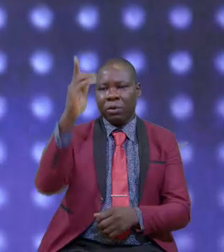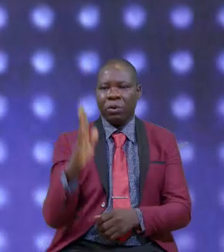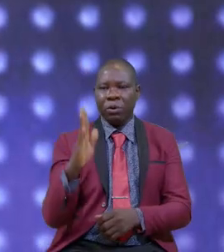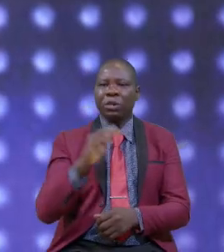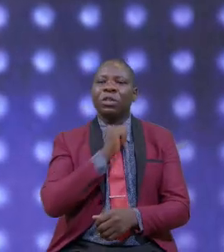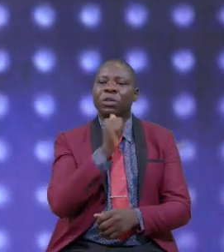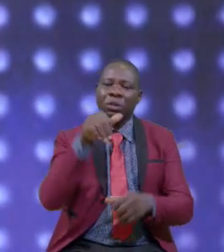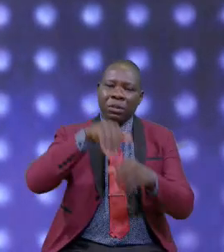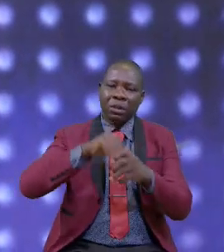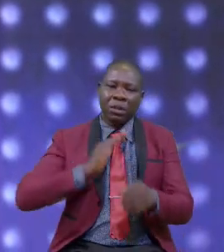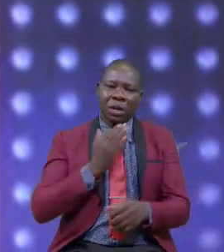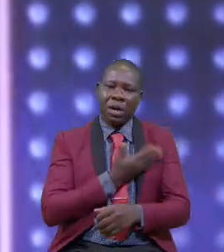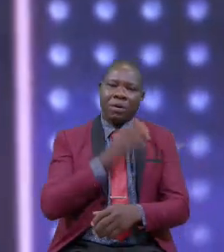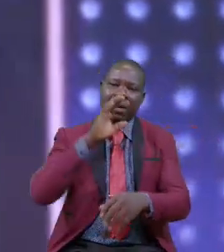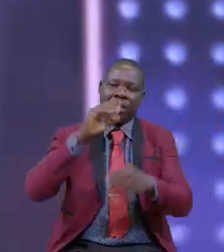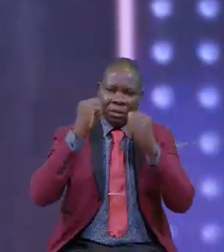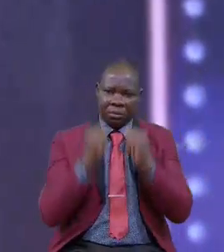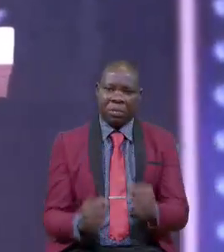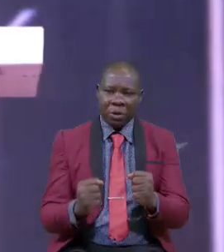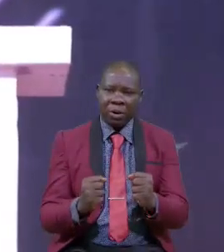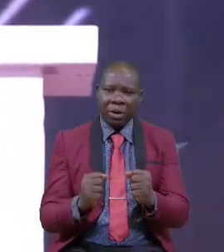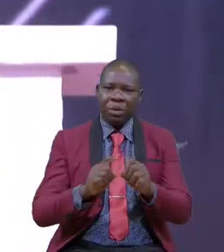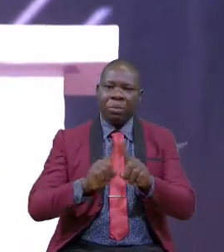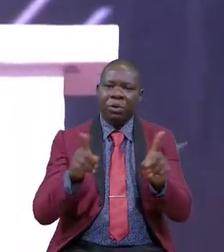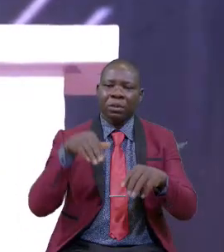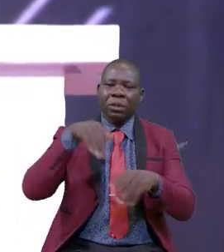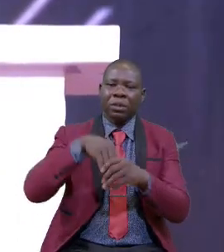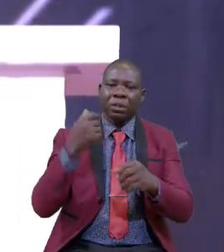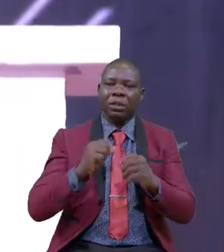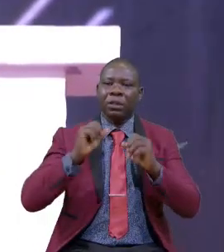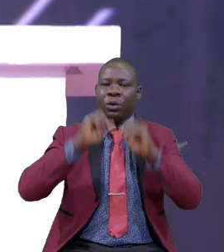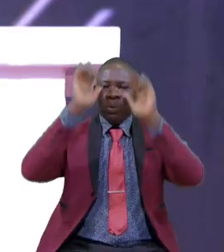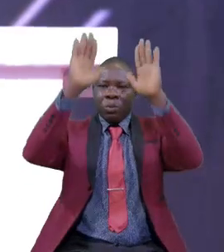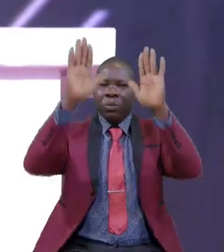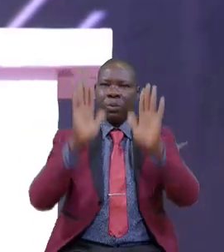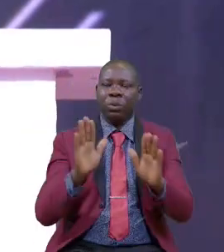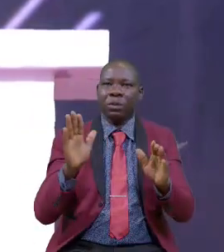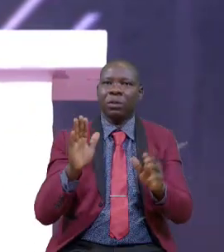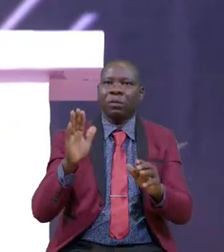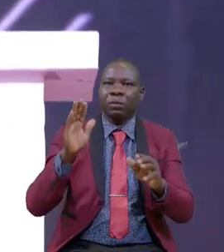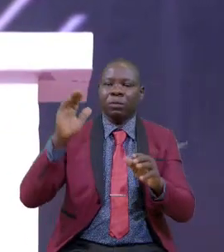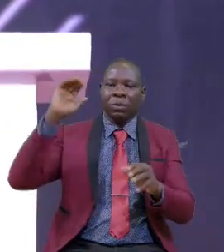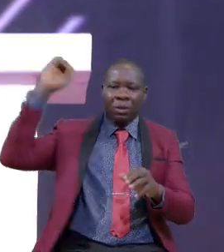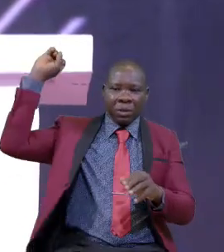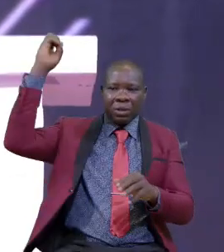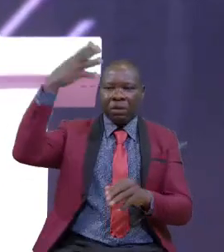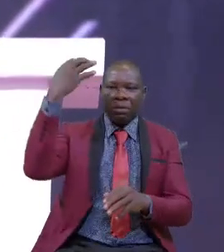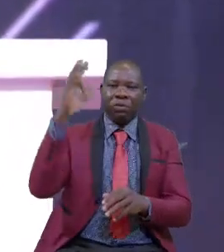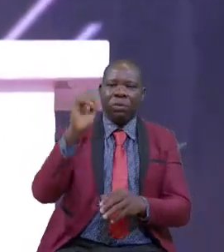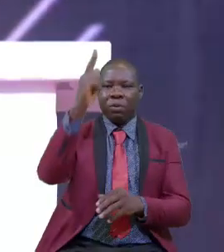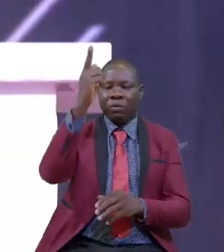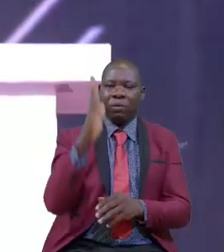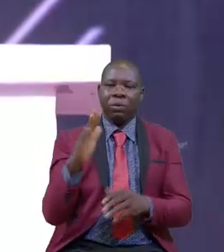the amazing grace of God. That's why we're talking on amazing grace